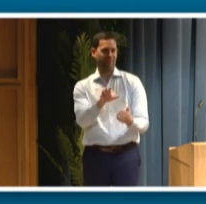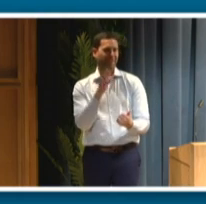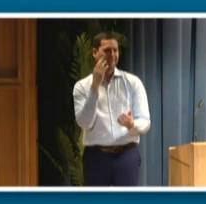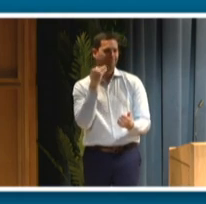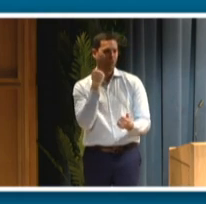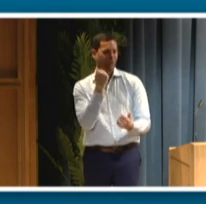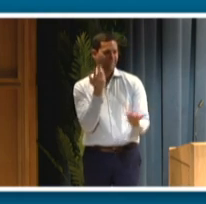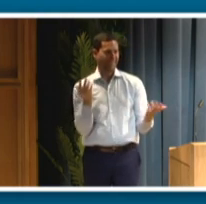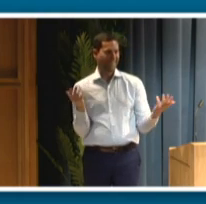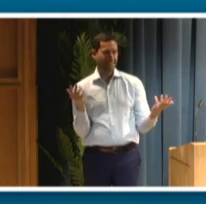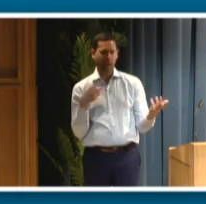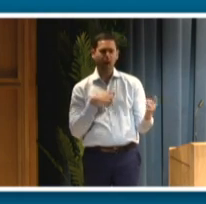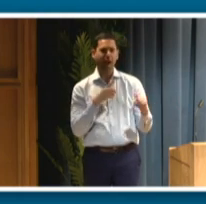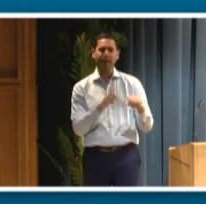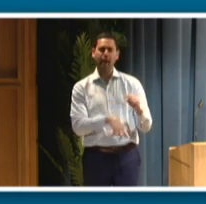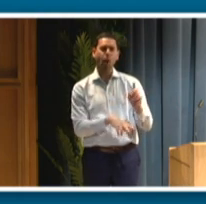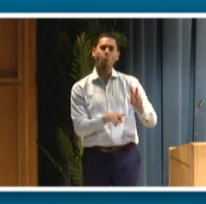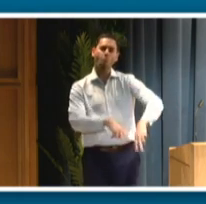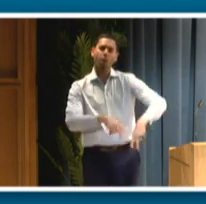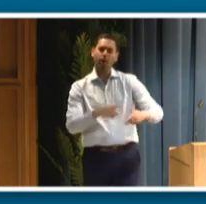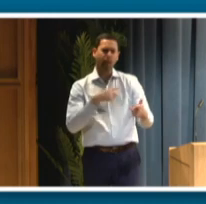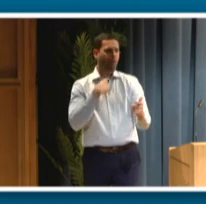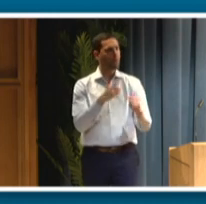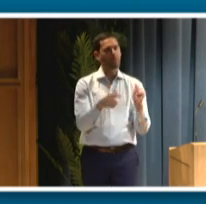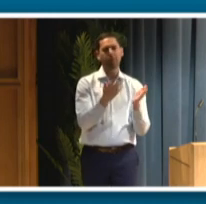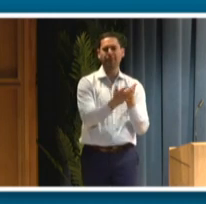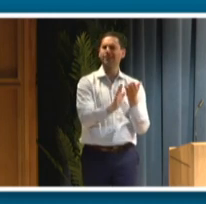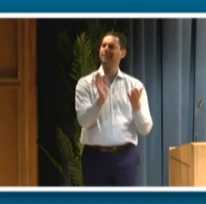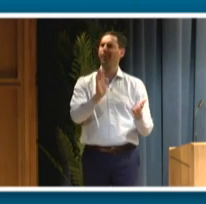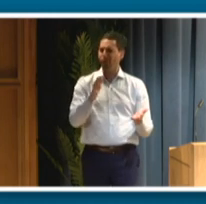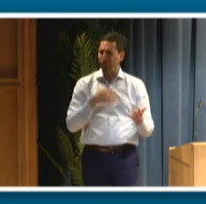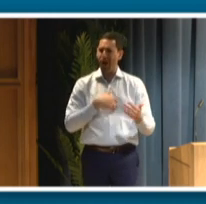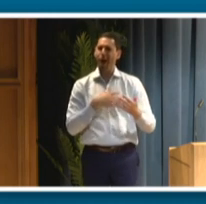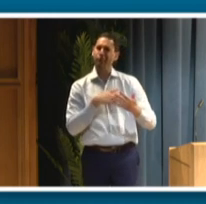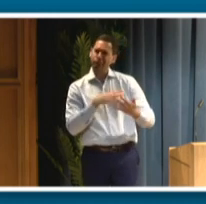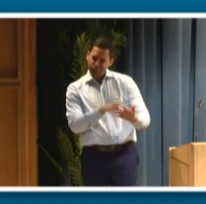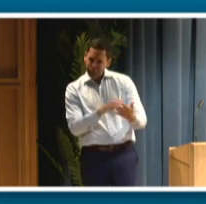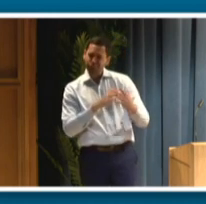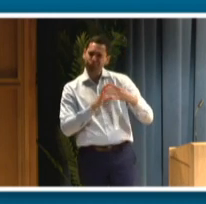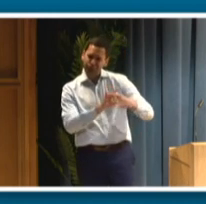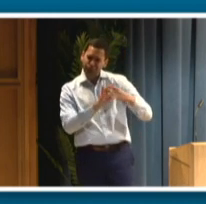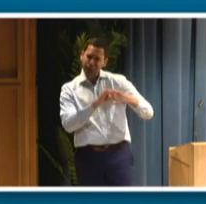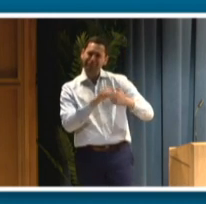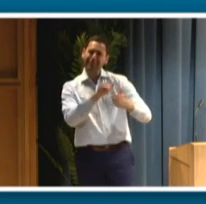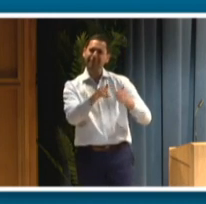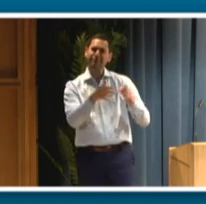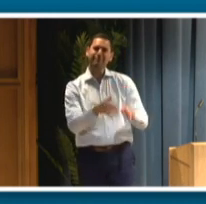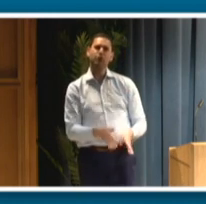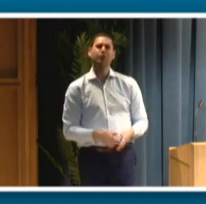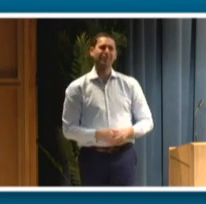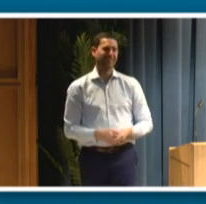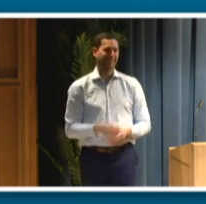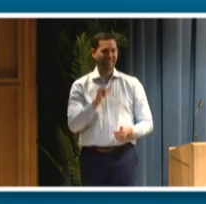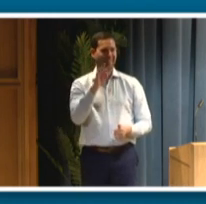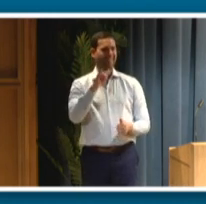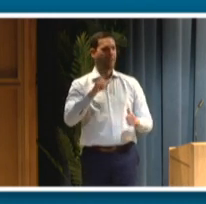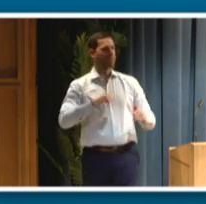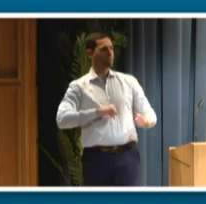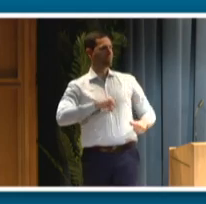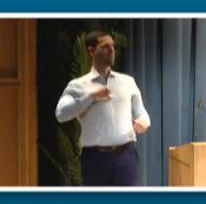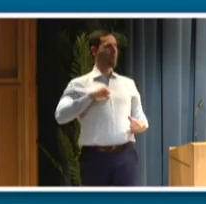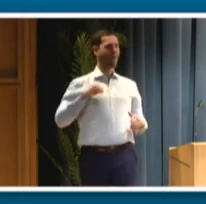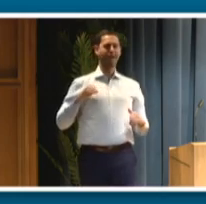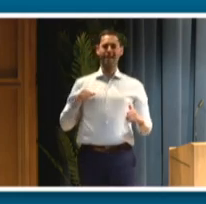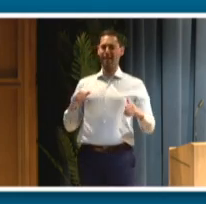poo-poo. That's nothing to dismiss, right? Especially if this is the thing that allows this young person to have shoulders that are pulled back and a chest that is puffed